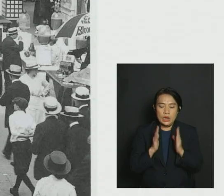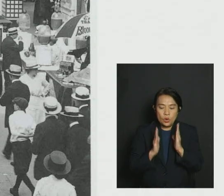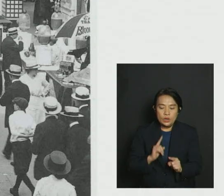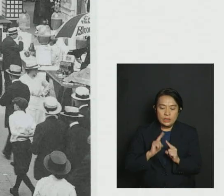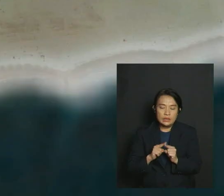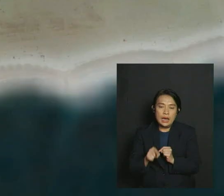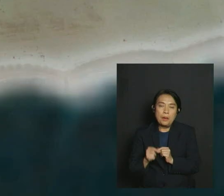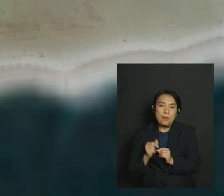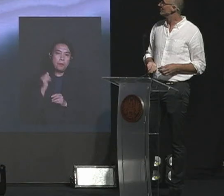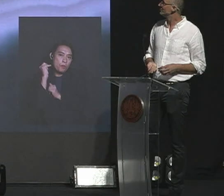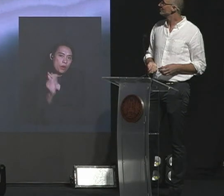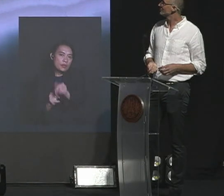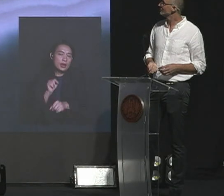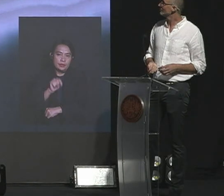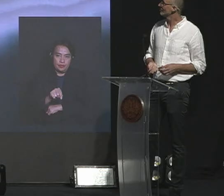city.